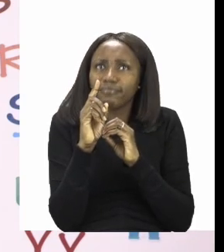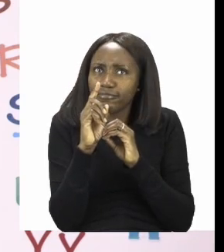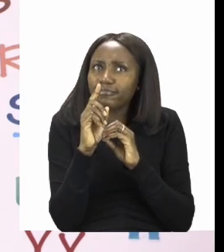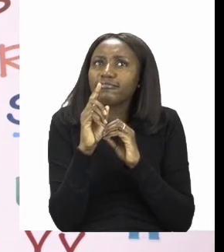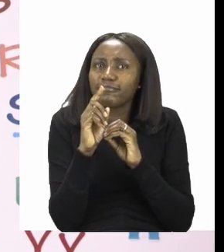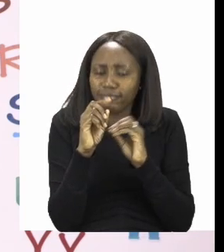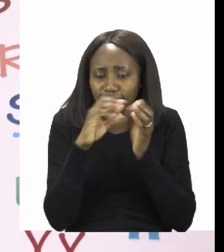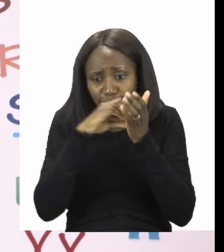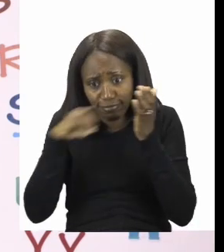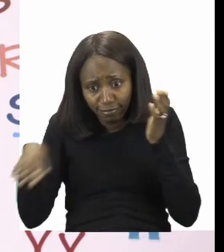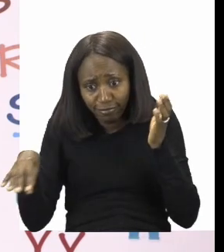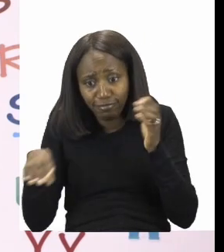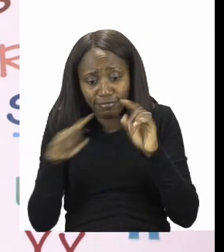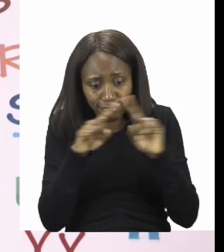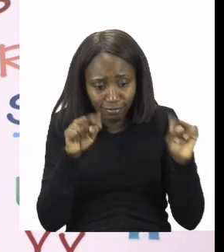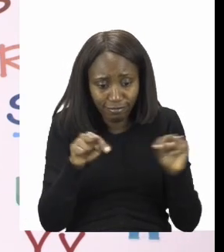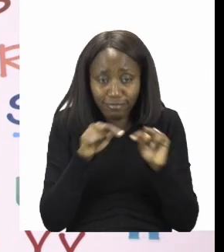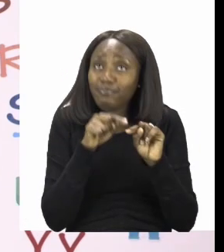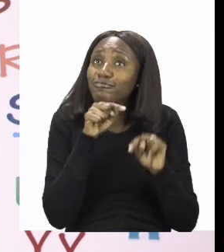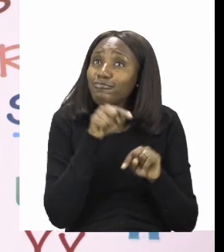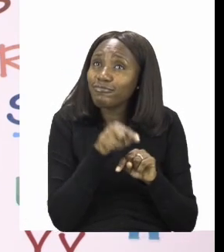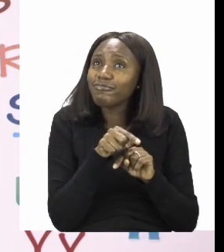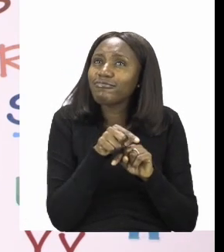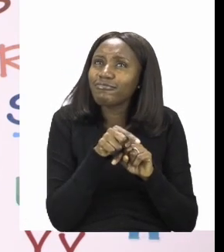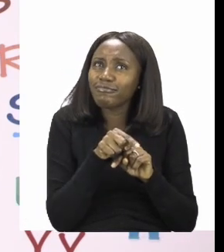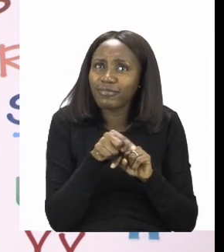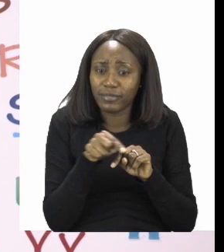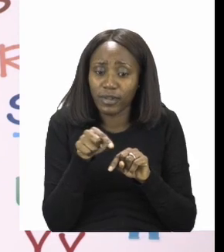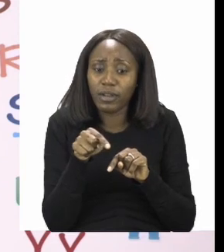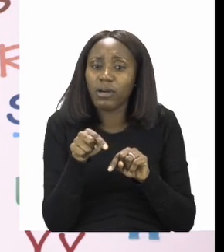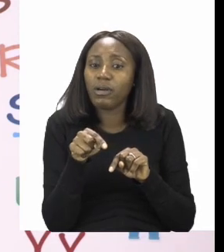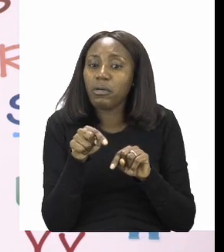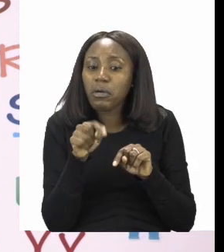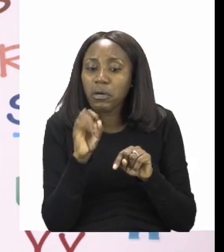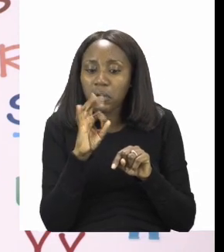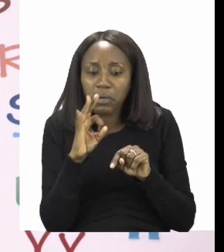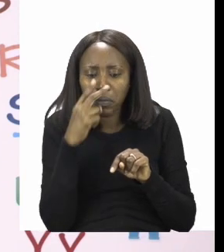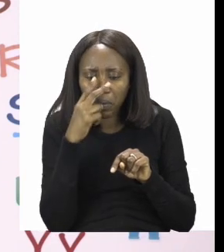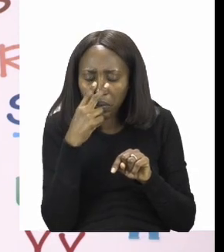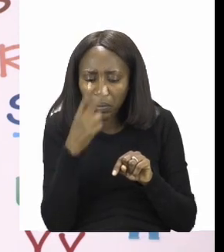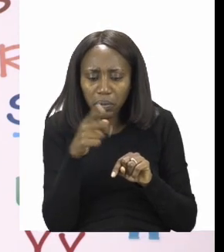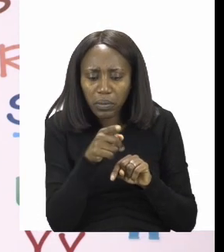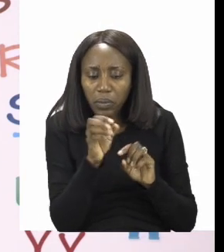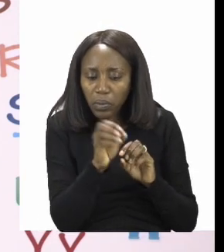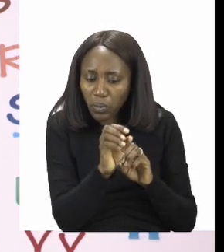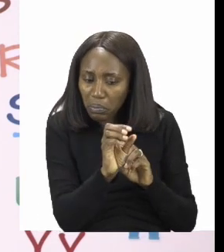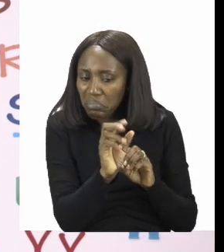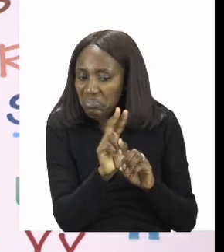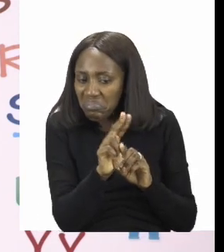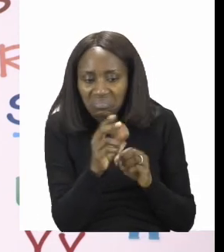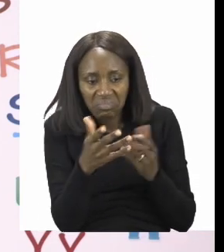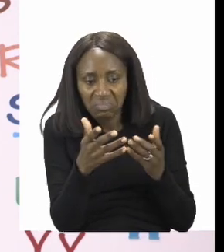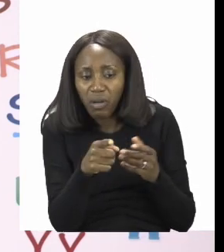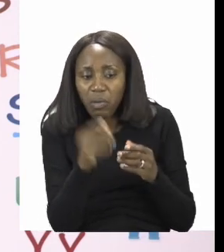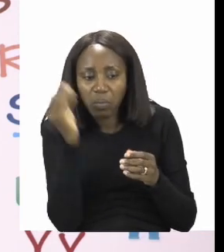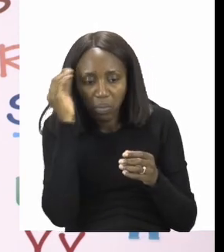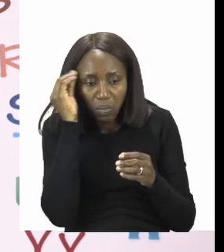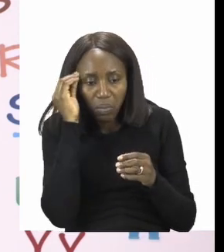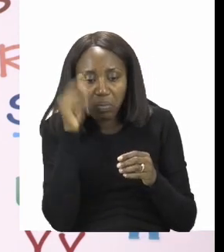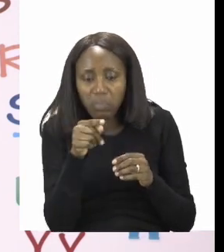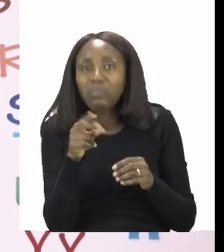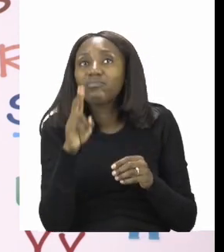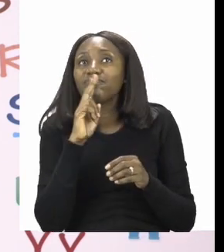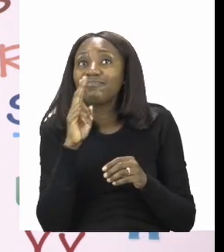away the bottom numbers. Whatever we are left with is the answer. So, we